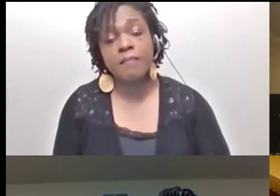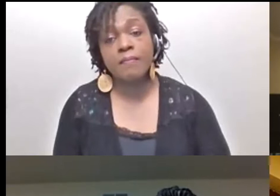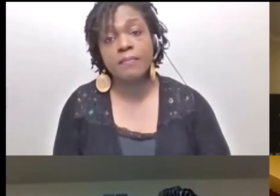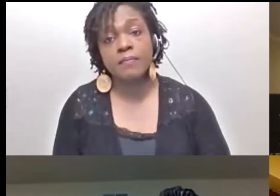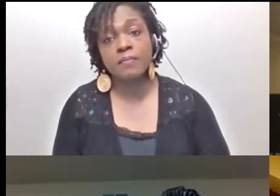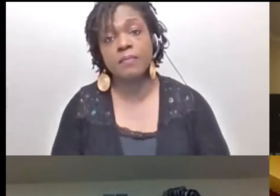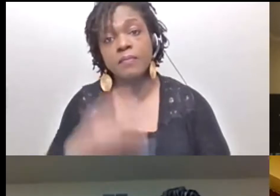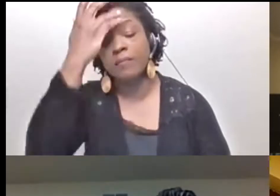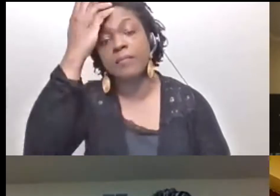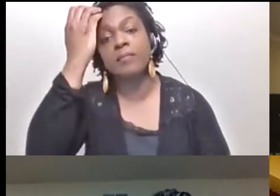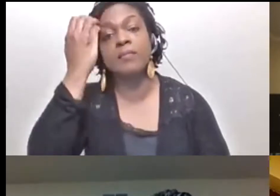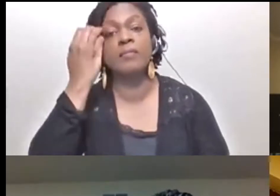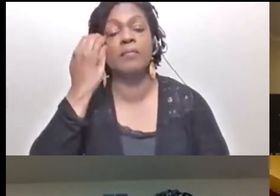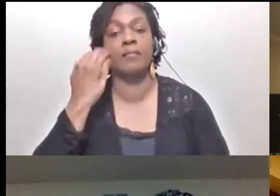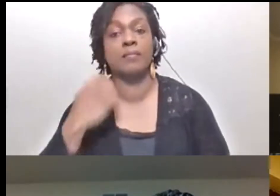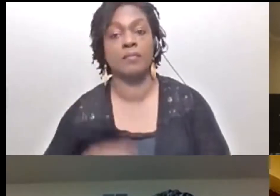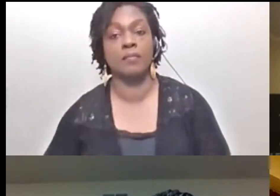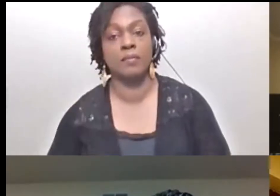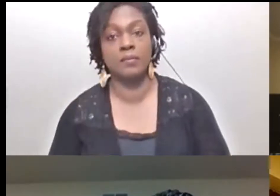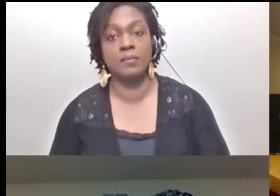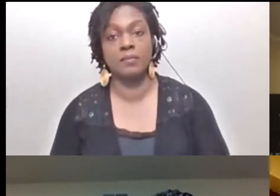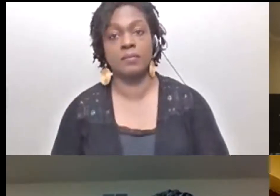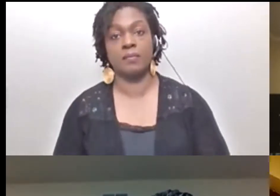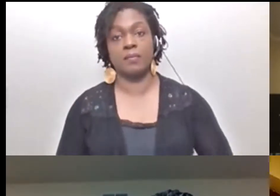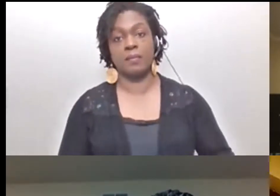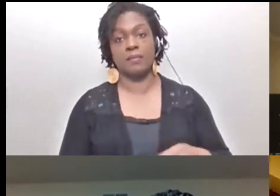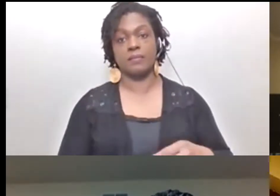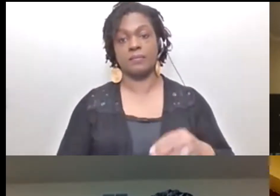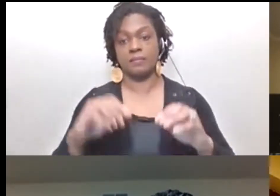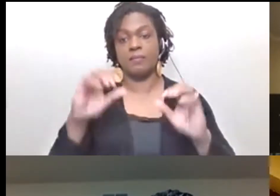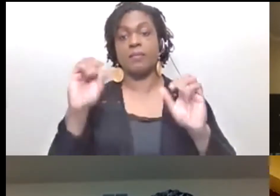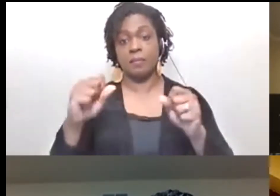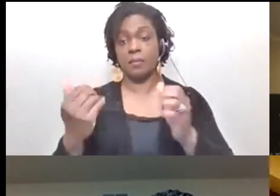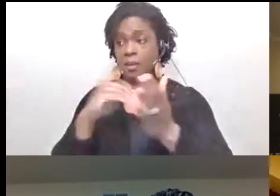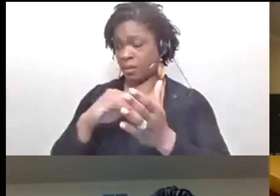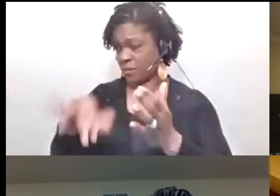Maybe, I'm sorry. I can repeat it. It says, being on the